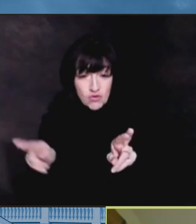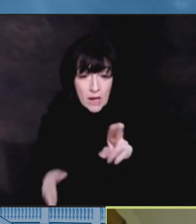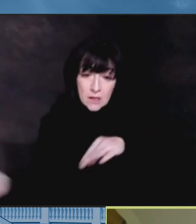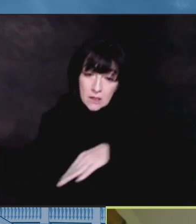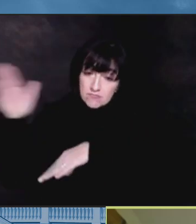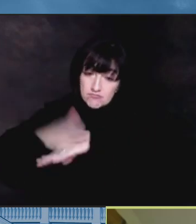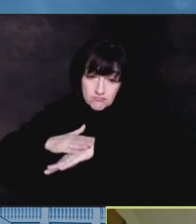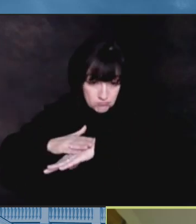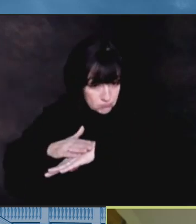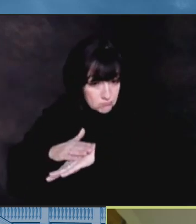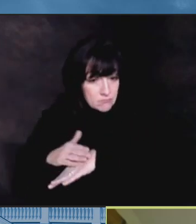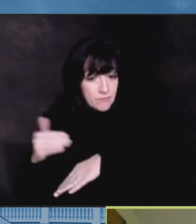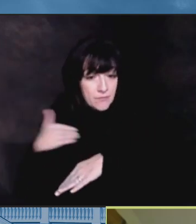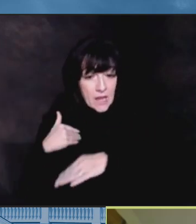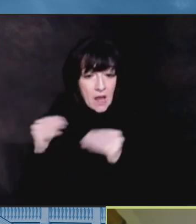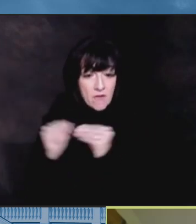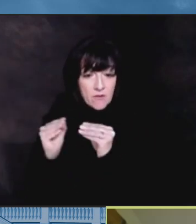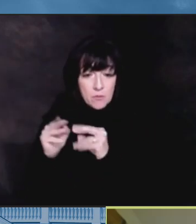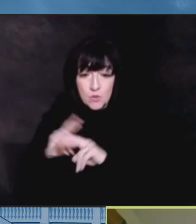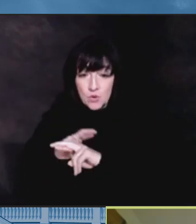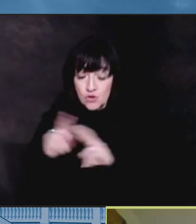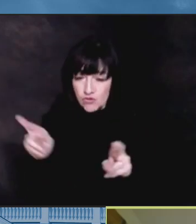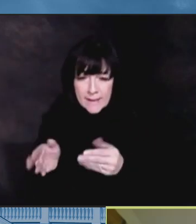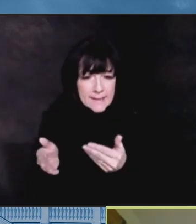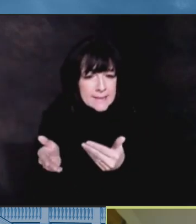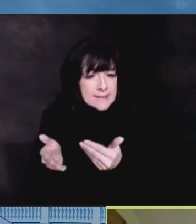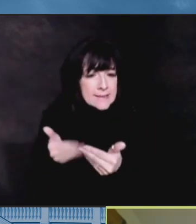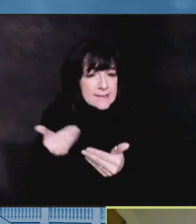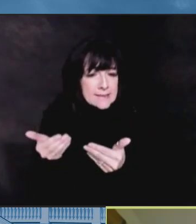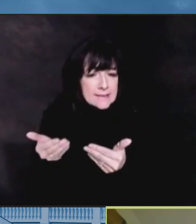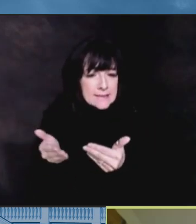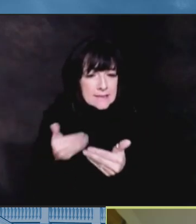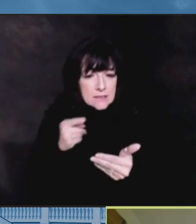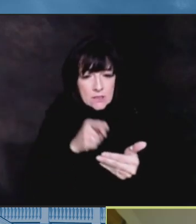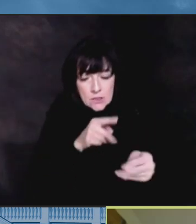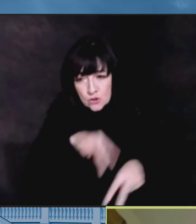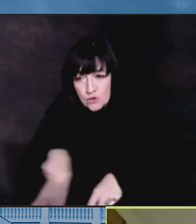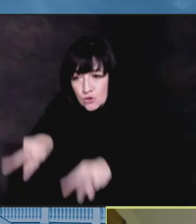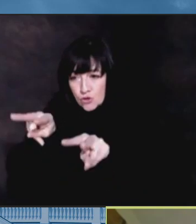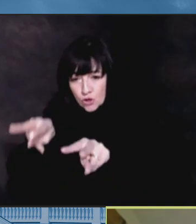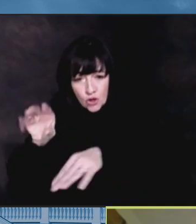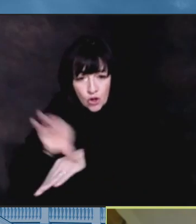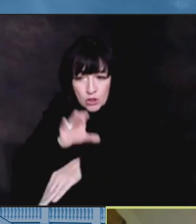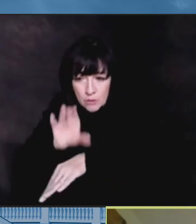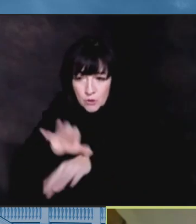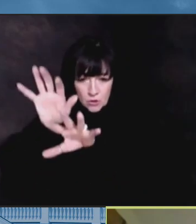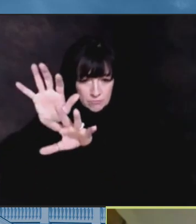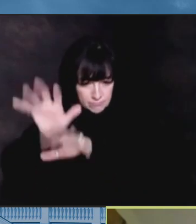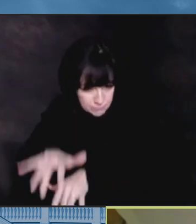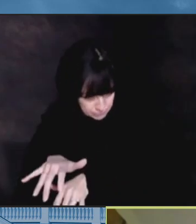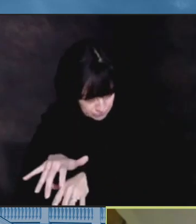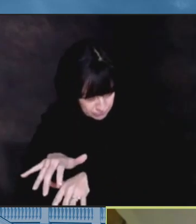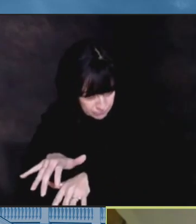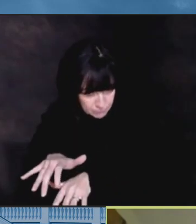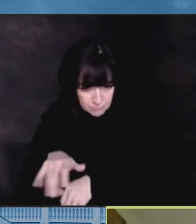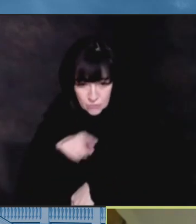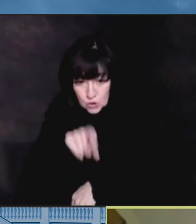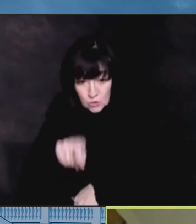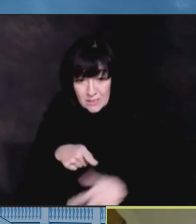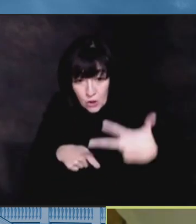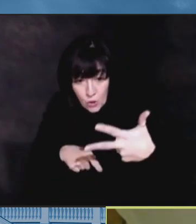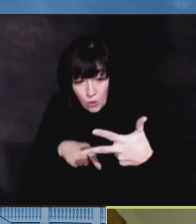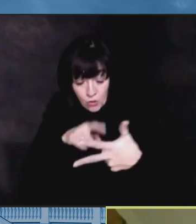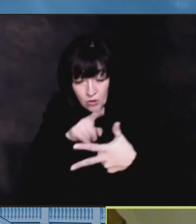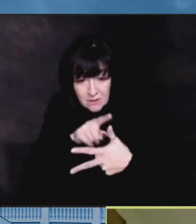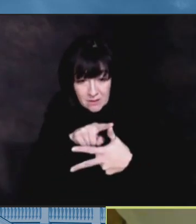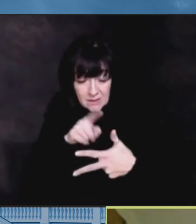a convenient, very easy process for individuals to do in your home. You need 3 things. You need to live or